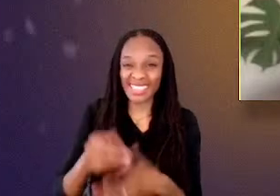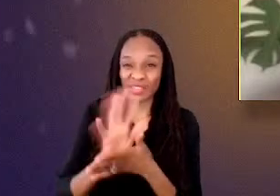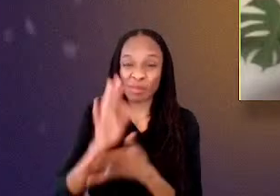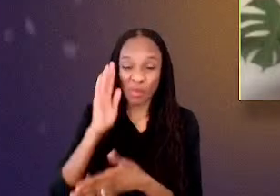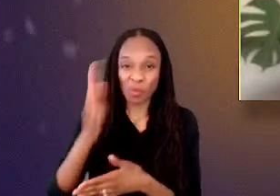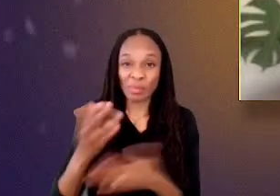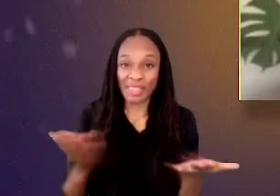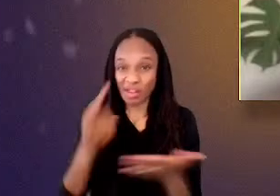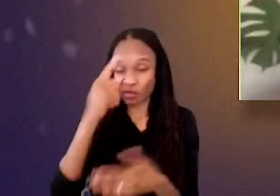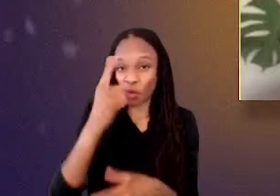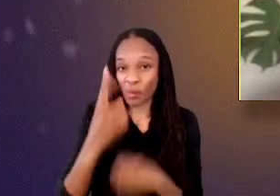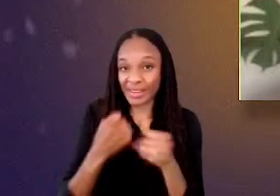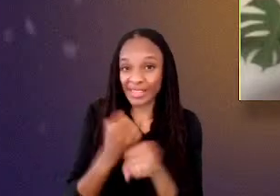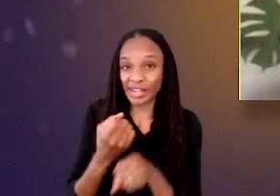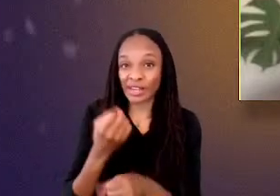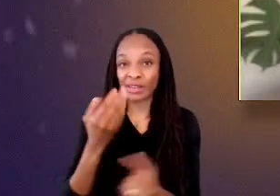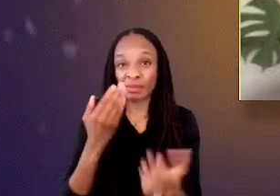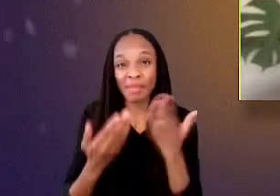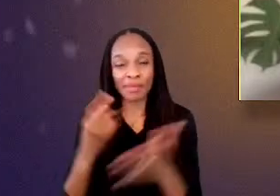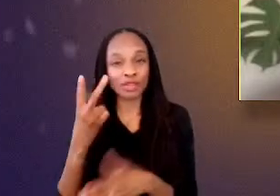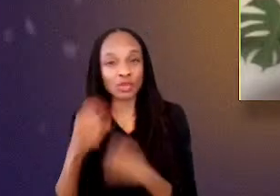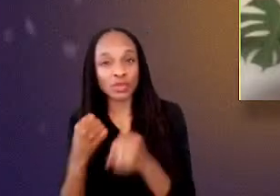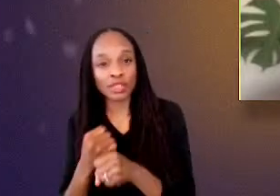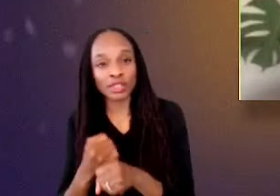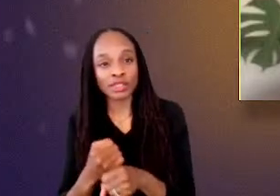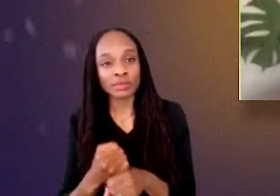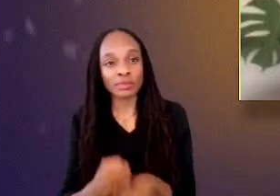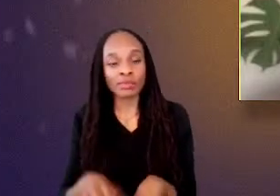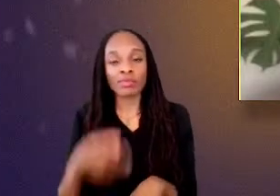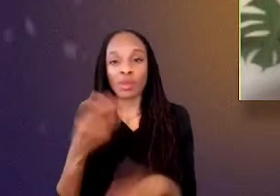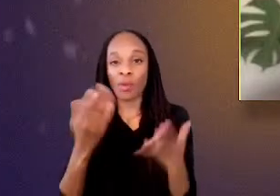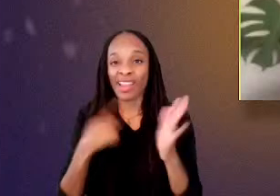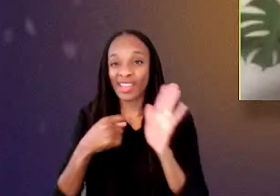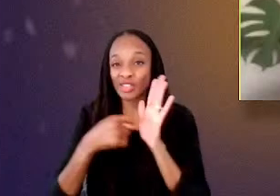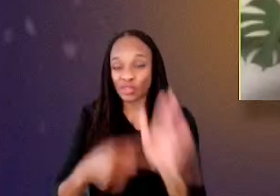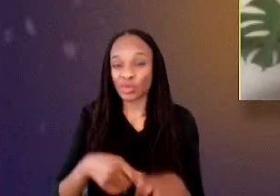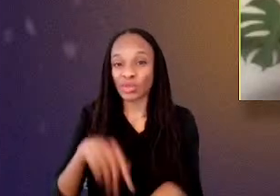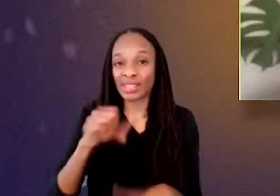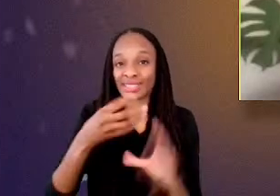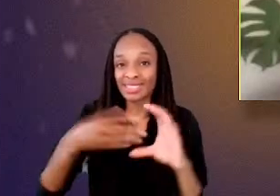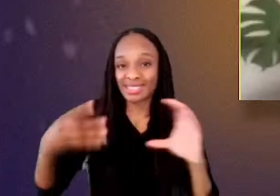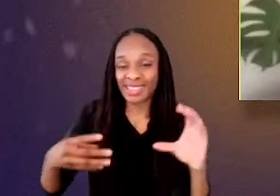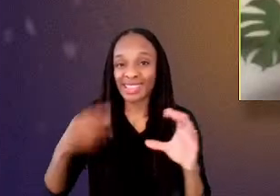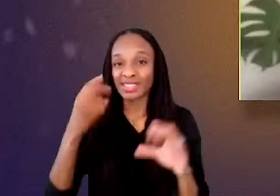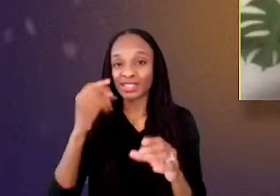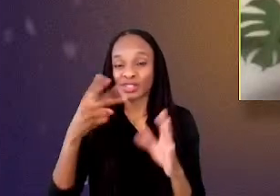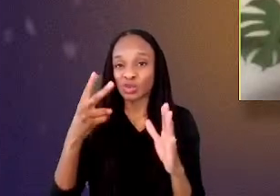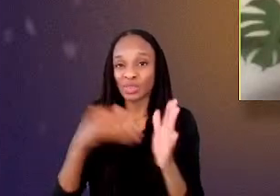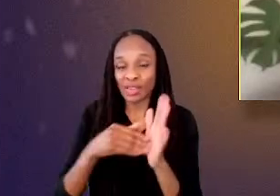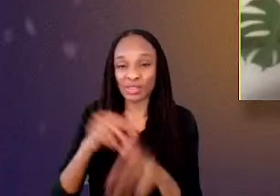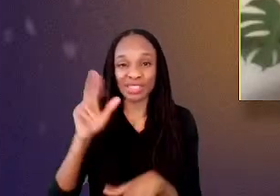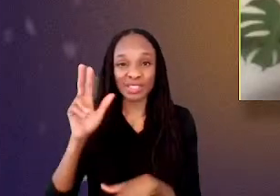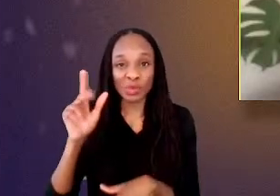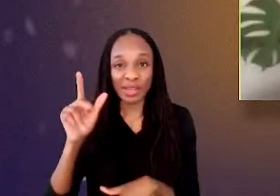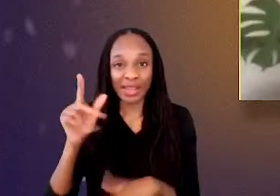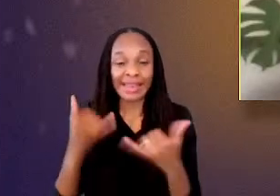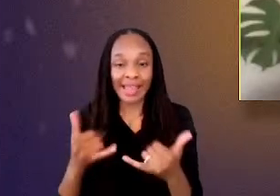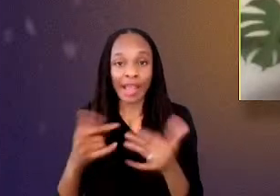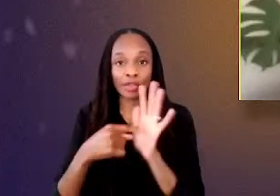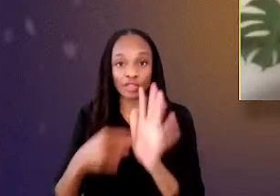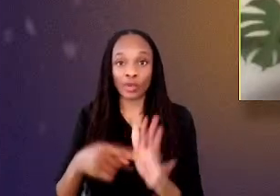two, right? The short I had at Sundance in 2023 is playing now at Cleveland,